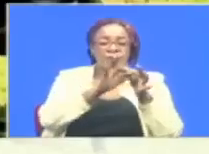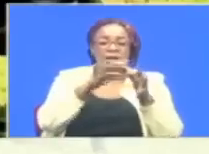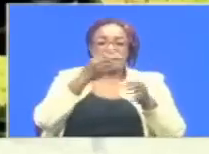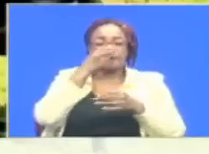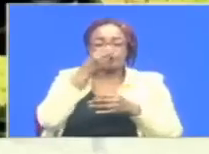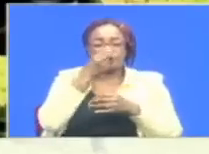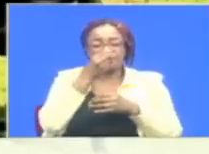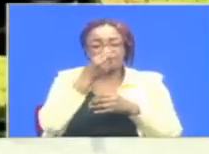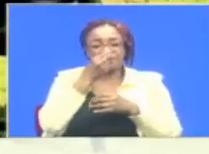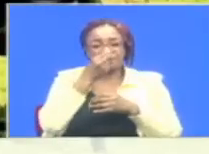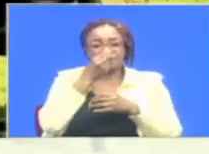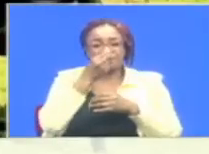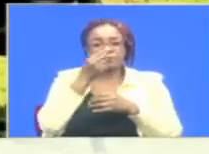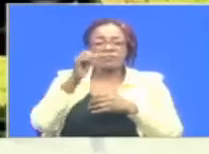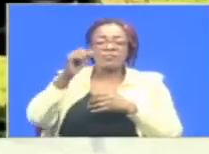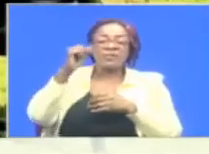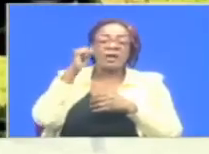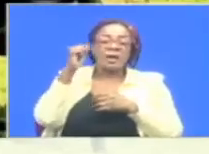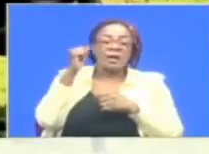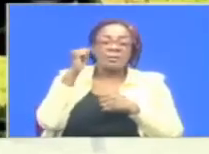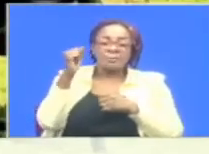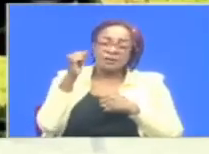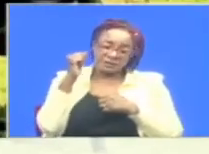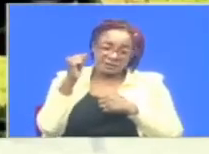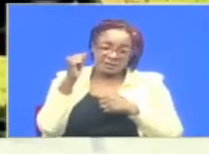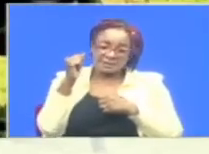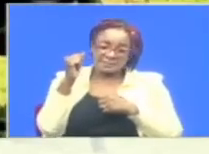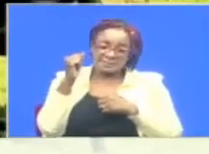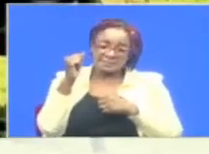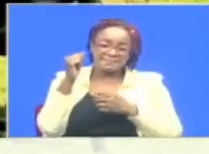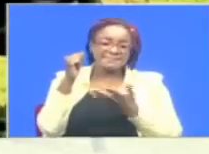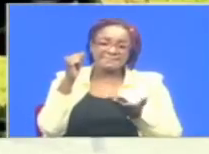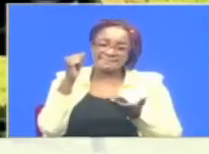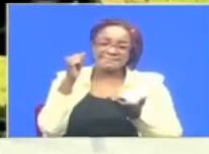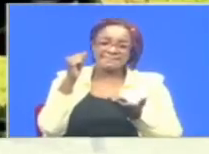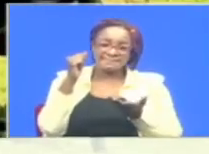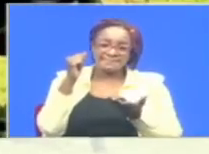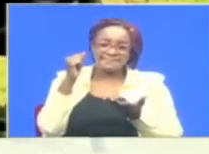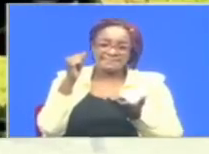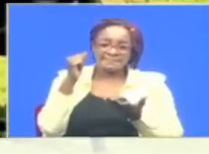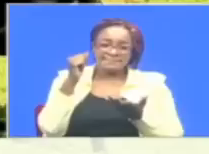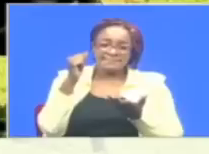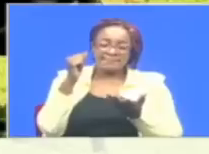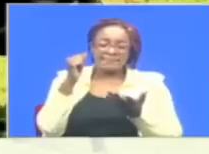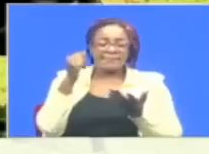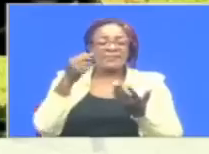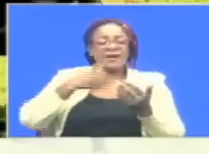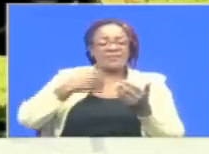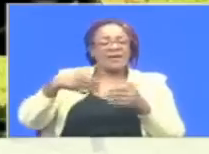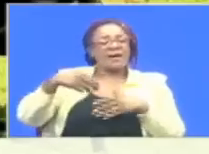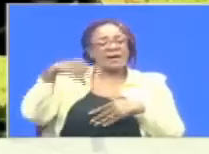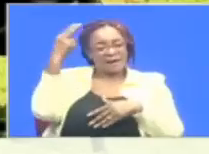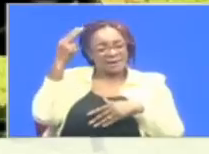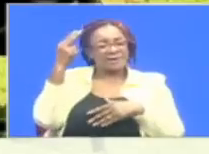You know, politics is an engagement of high speculation,